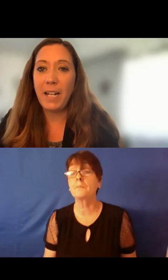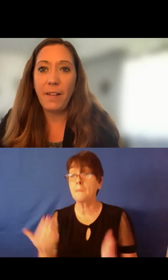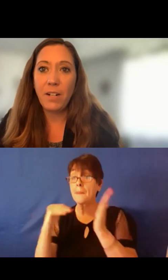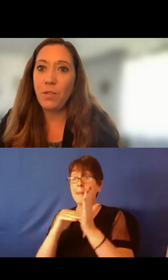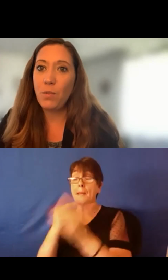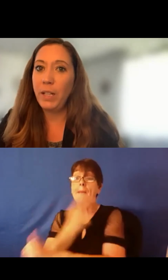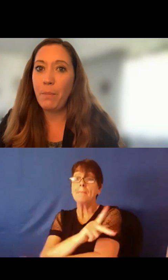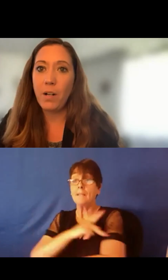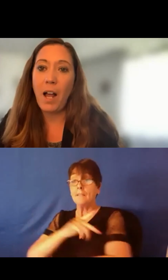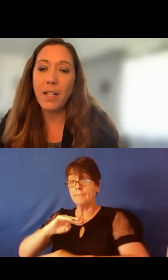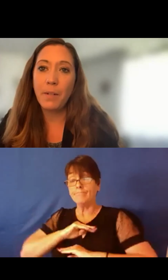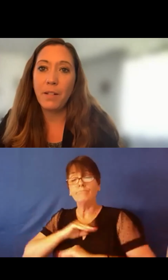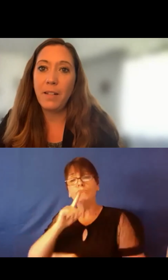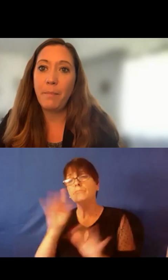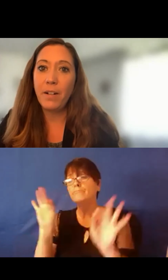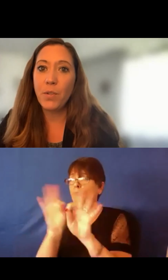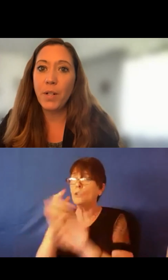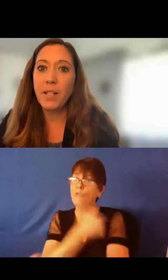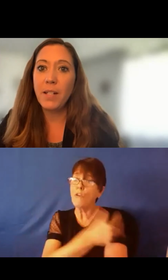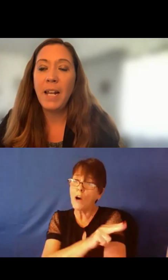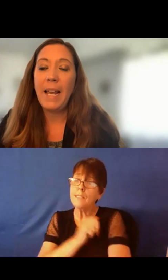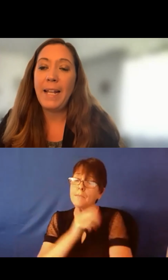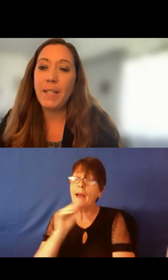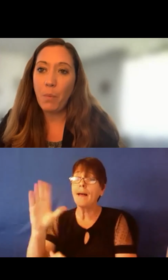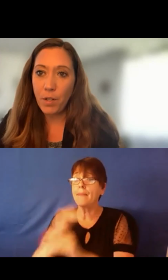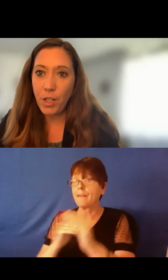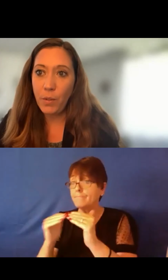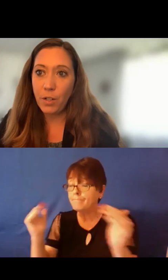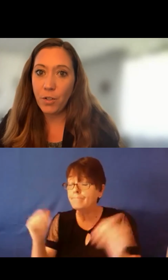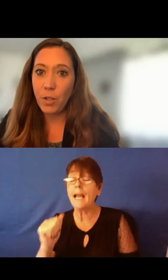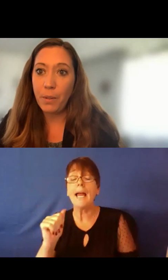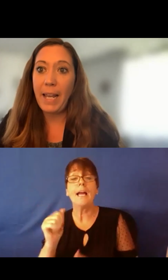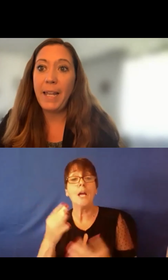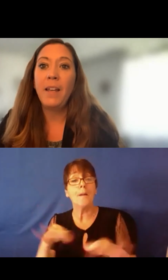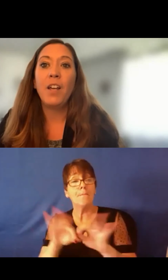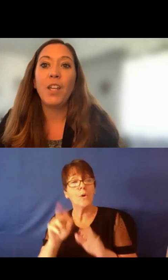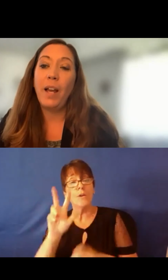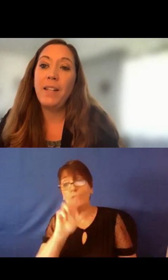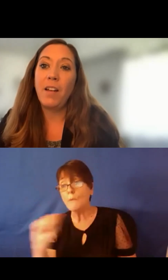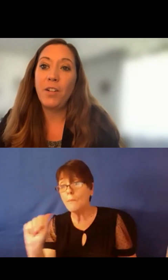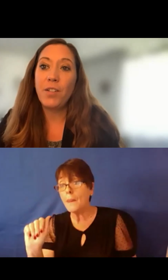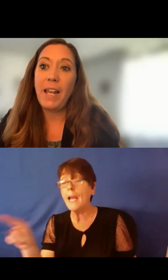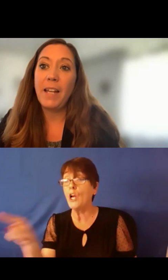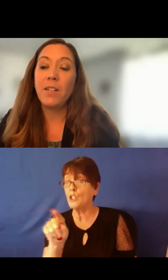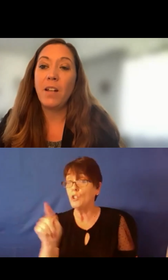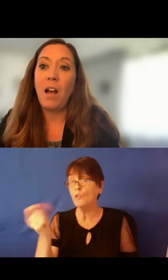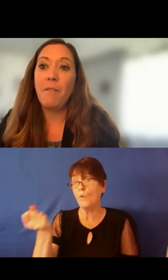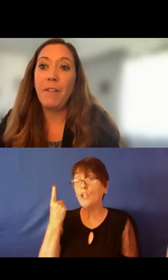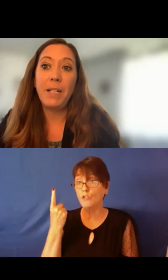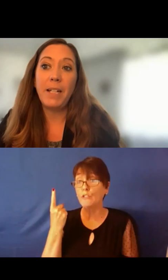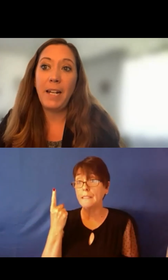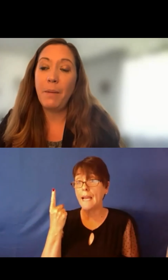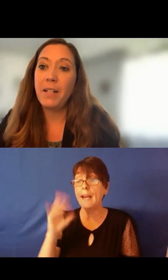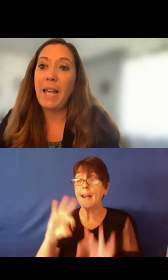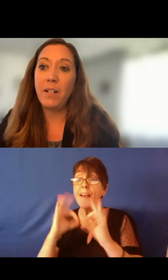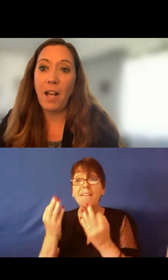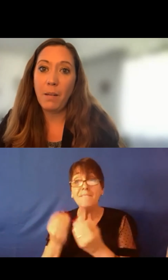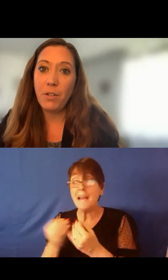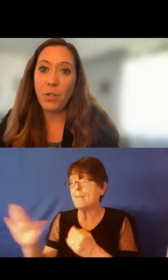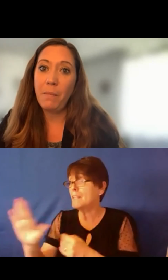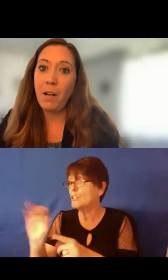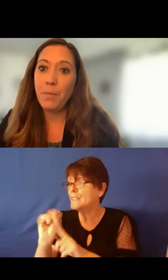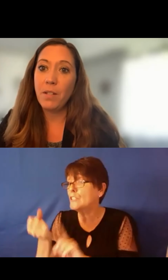patient satisfaction is really important to hospitals and their payer sources. It's important to you at your AAA. You guys understand family dynamics, how